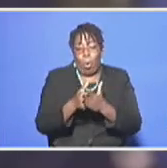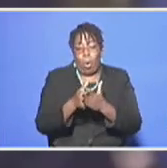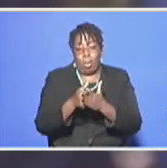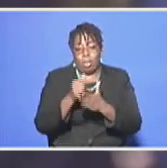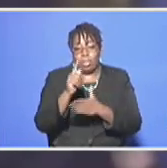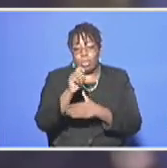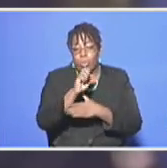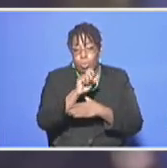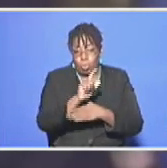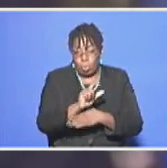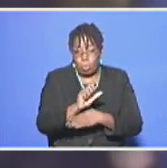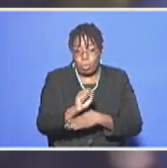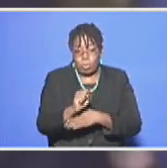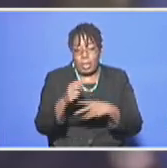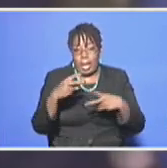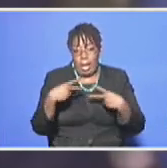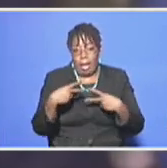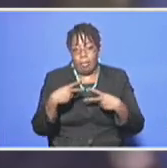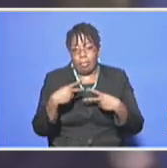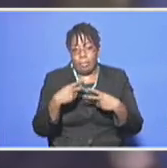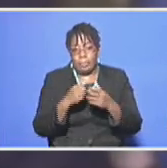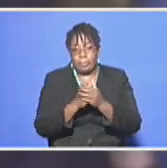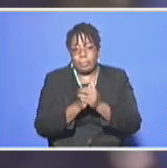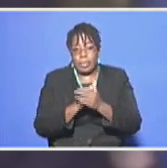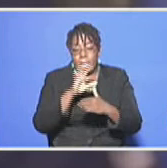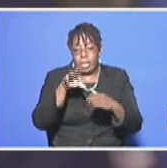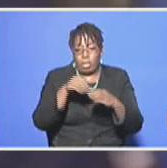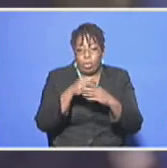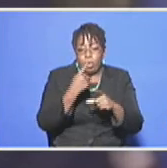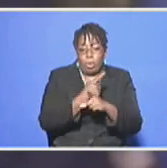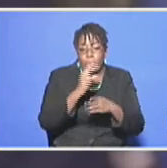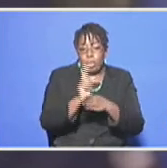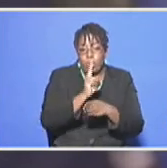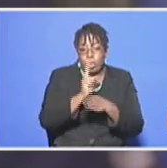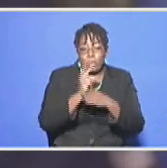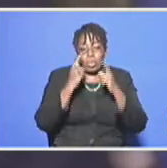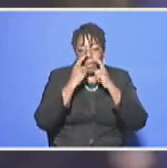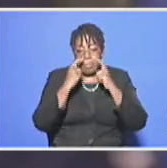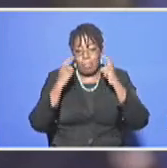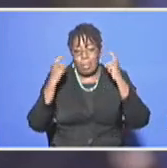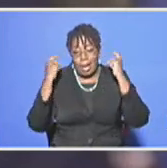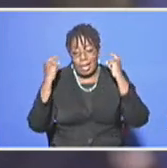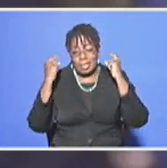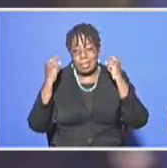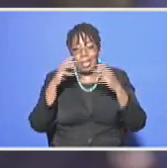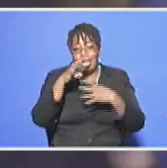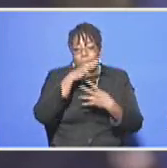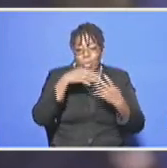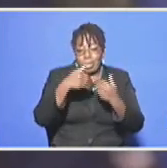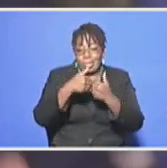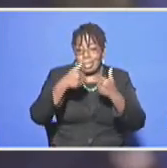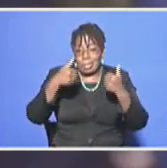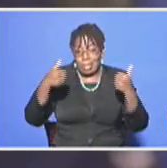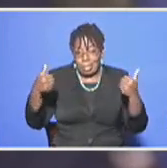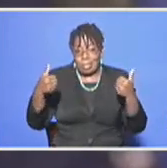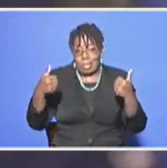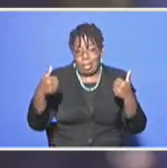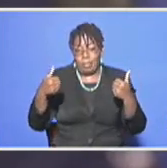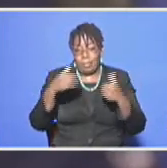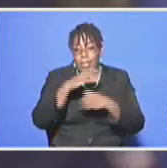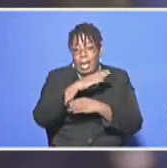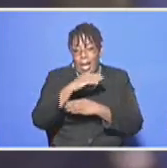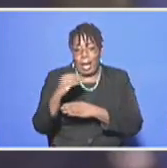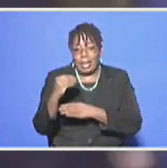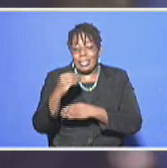shown to maintain their effectiveness, including the proper use of masks, social distancing, and of